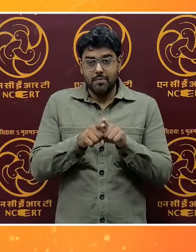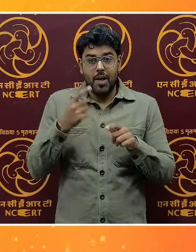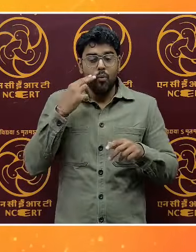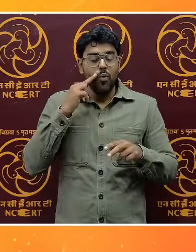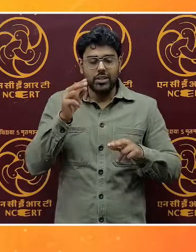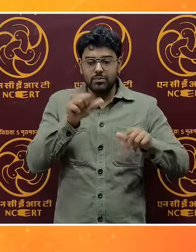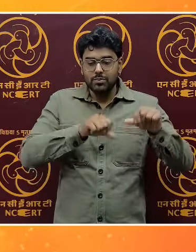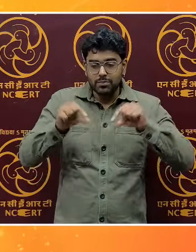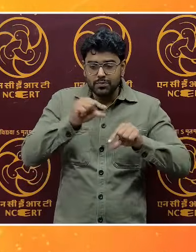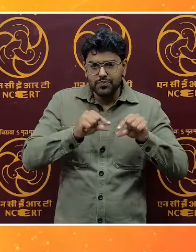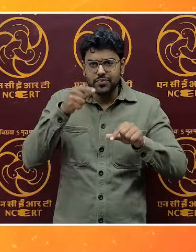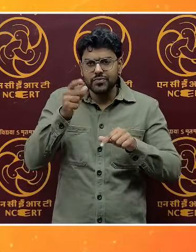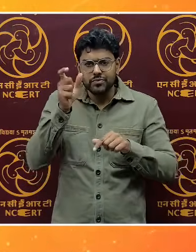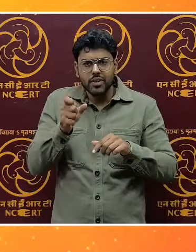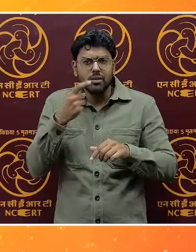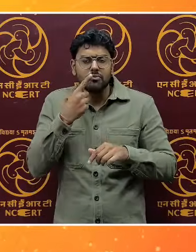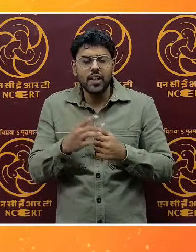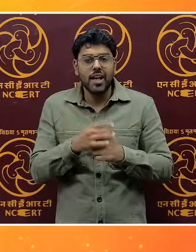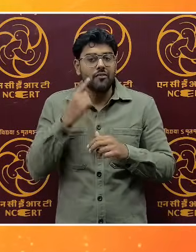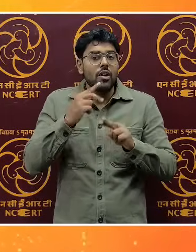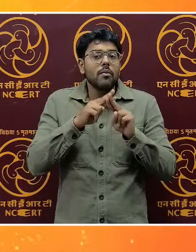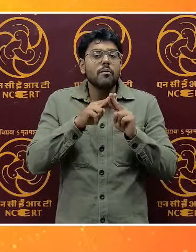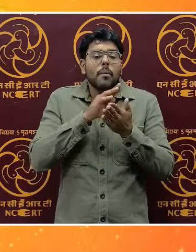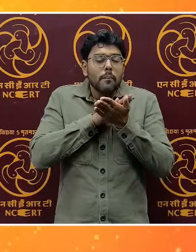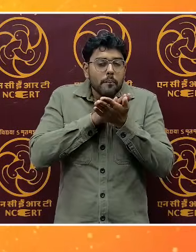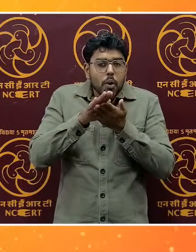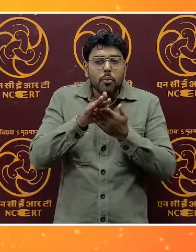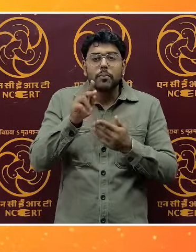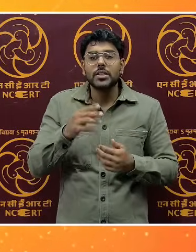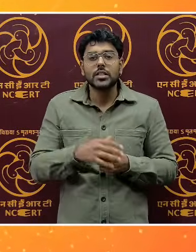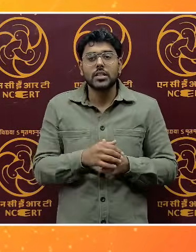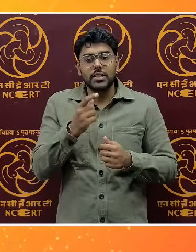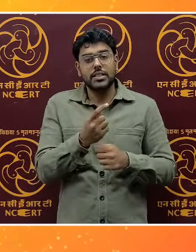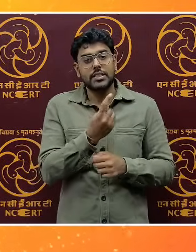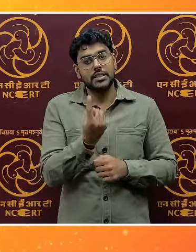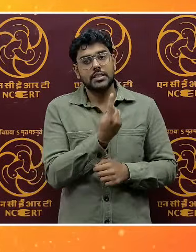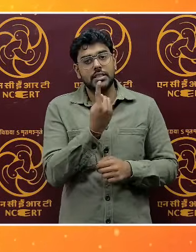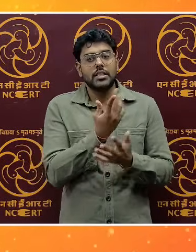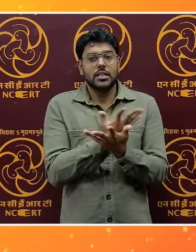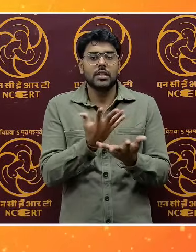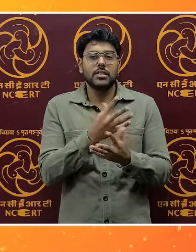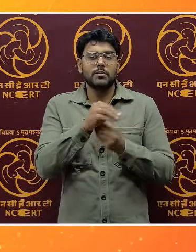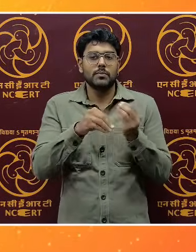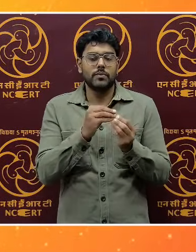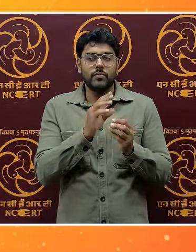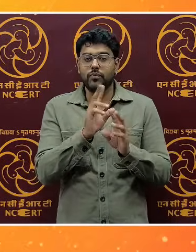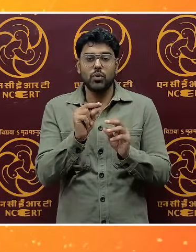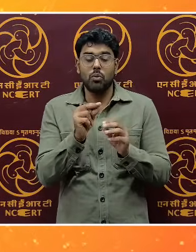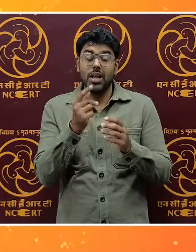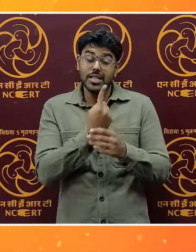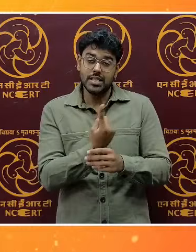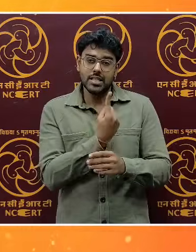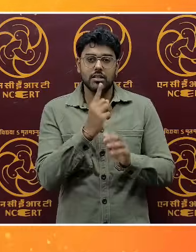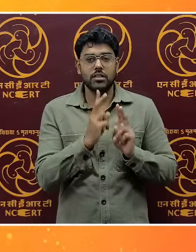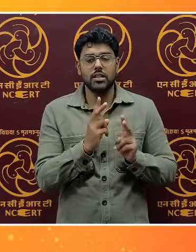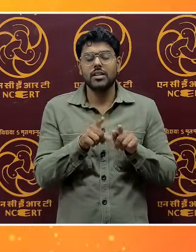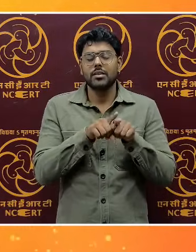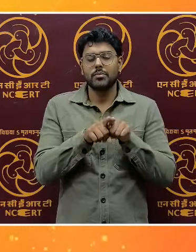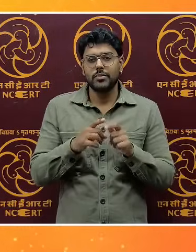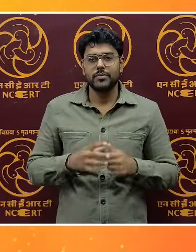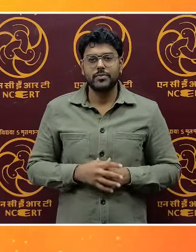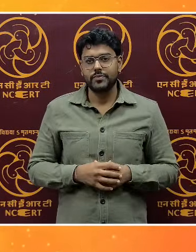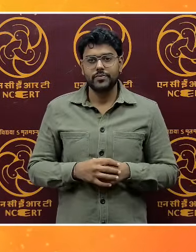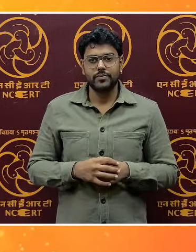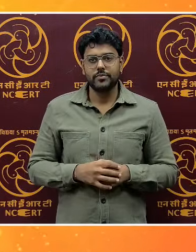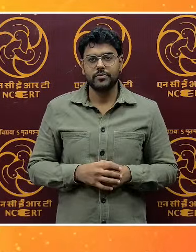they say that something is pure, what does it mean that it contains only one type of particles? We have certain examples over here.